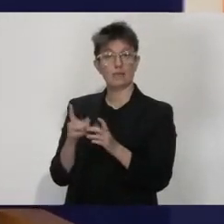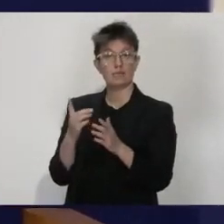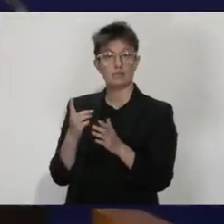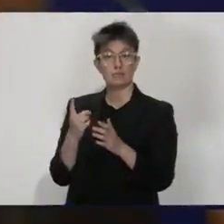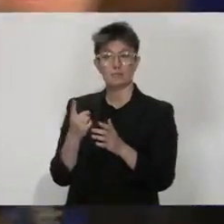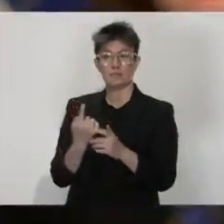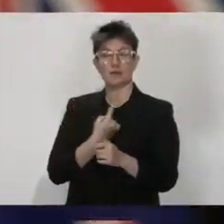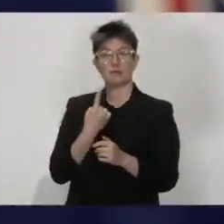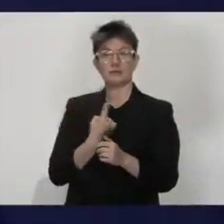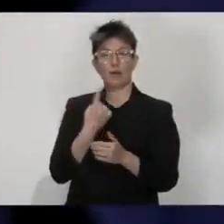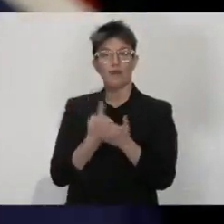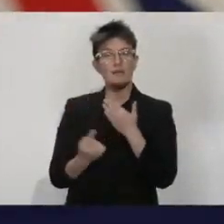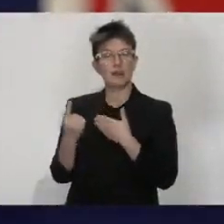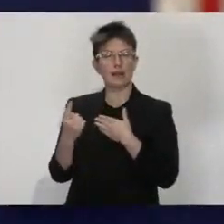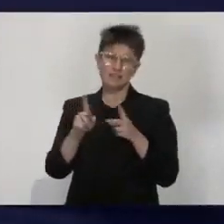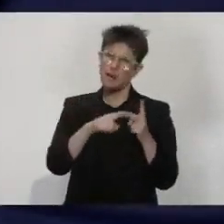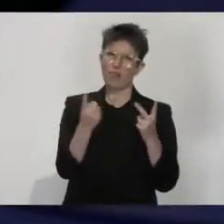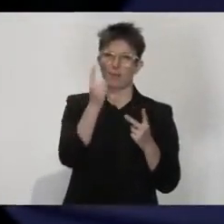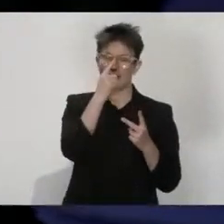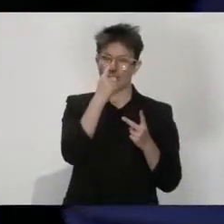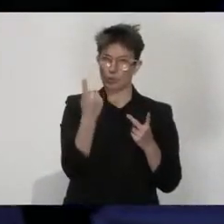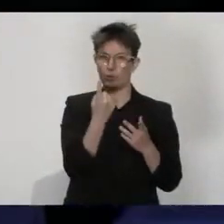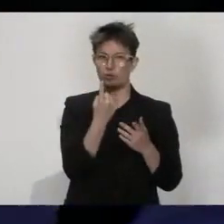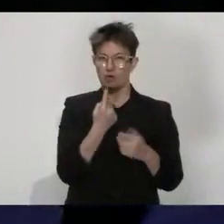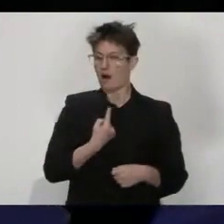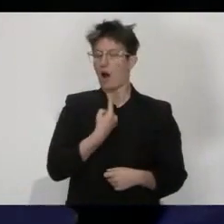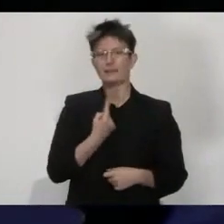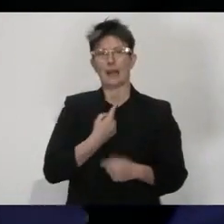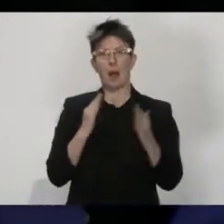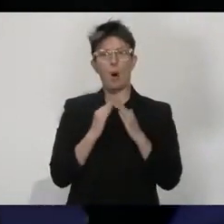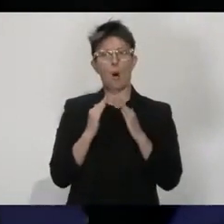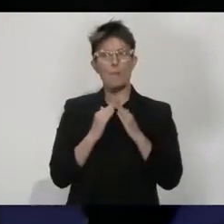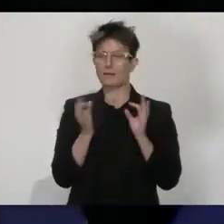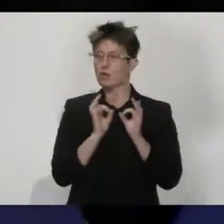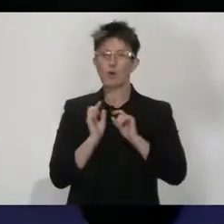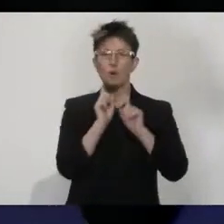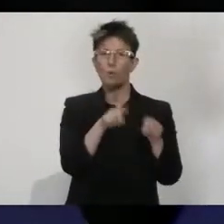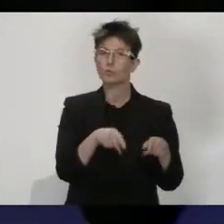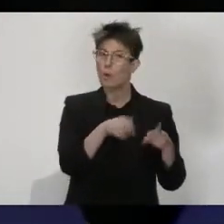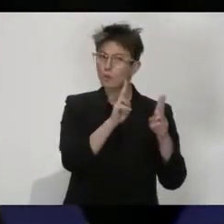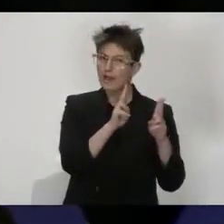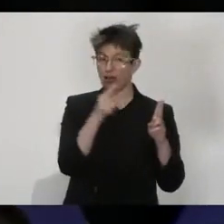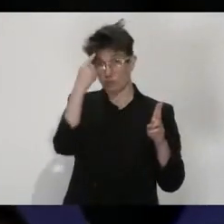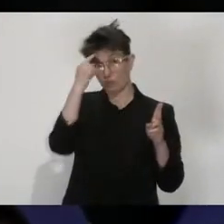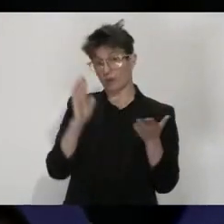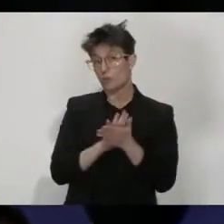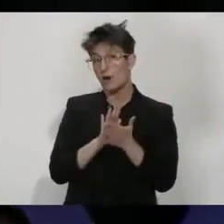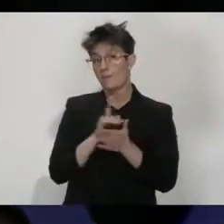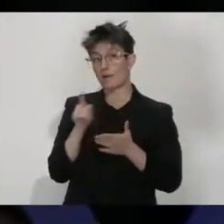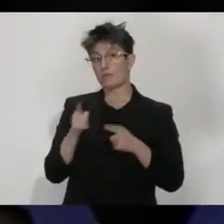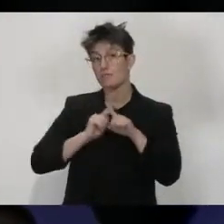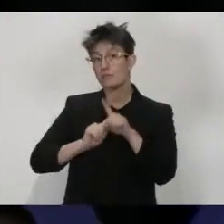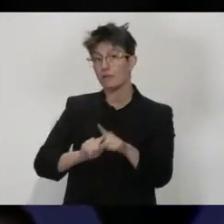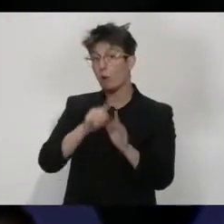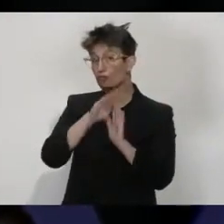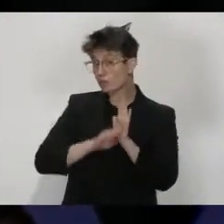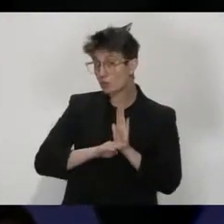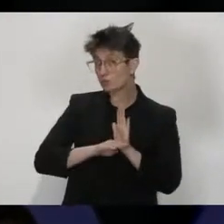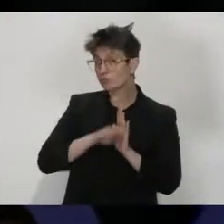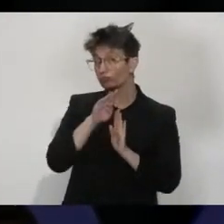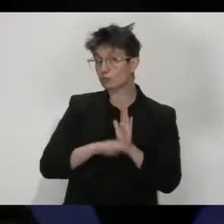the protocols and actions that's been taken there? I am. That's a situation which has been here from the beginning of